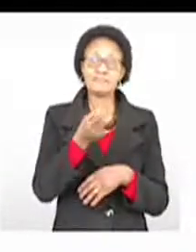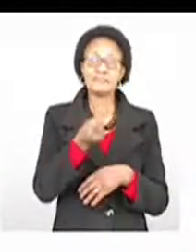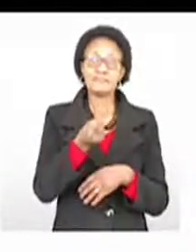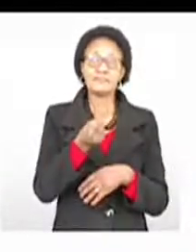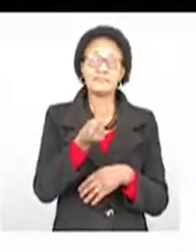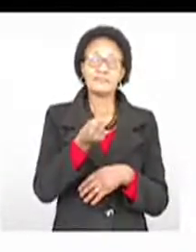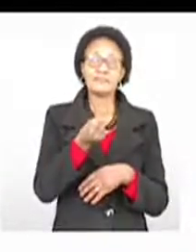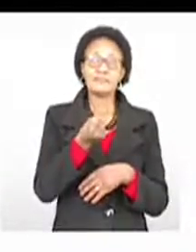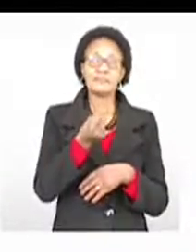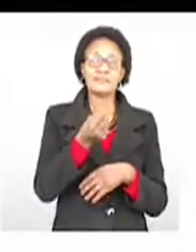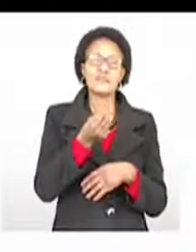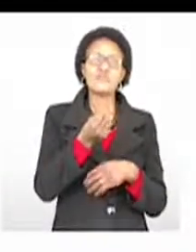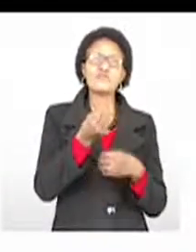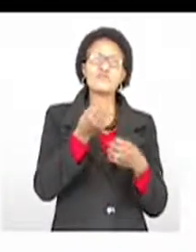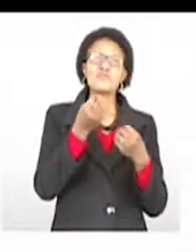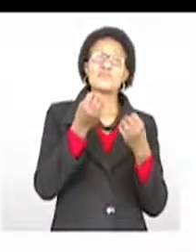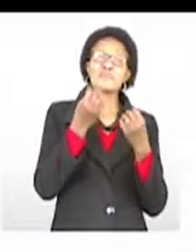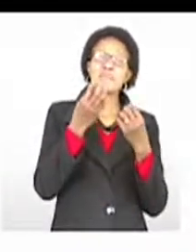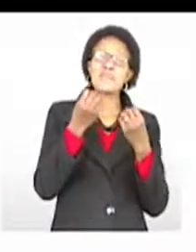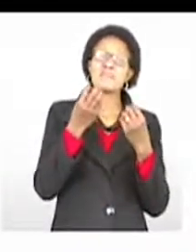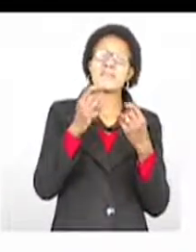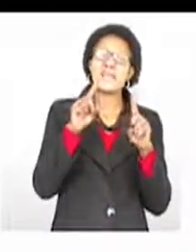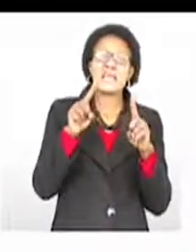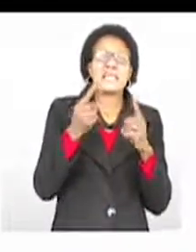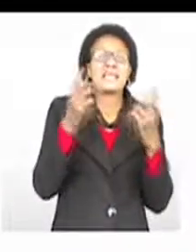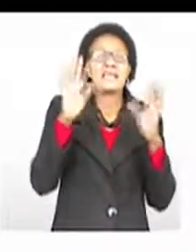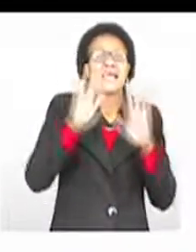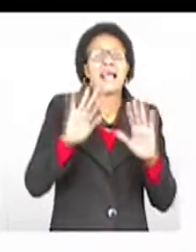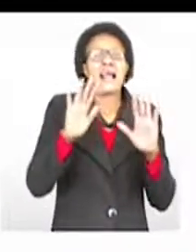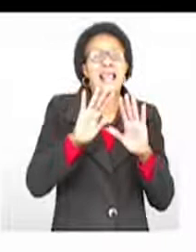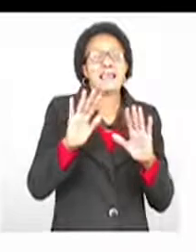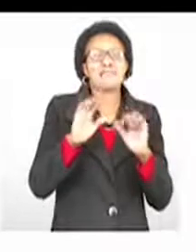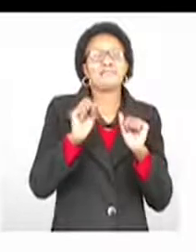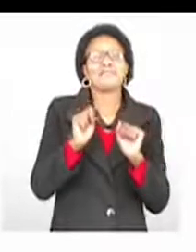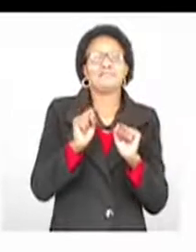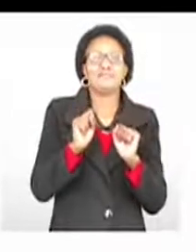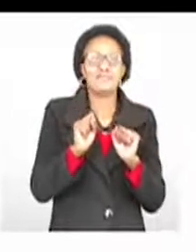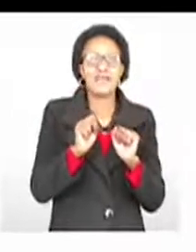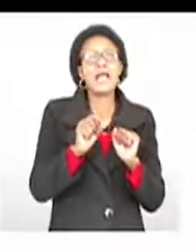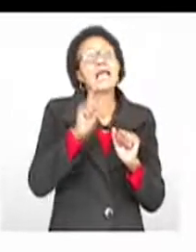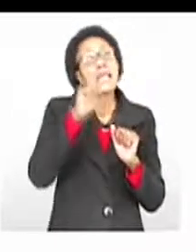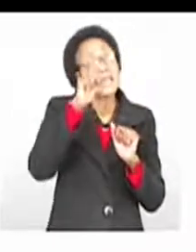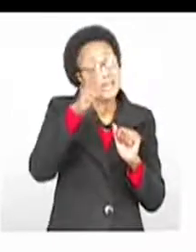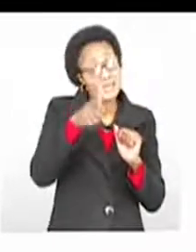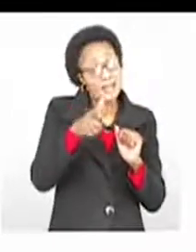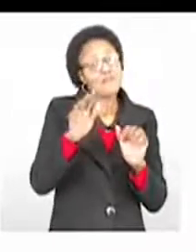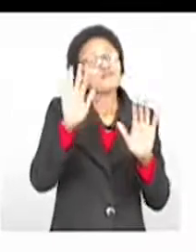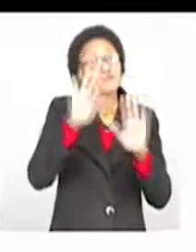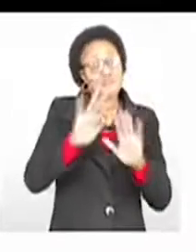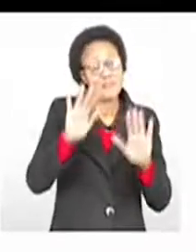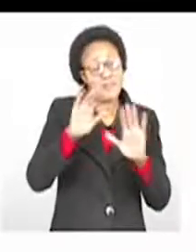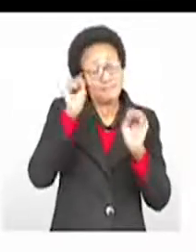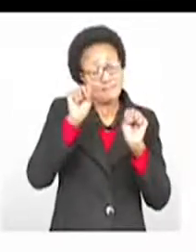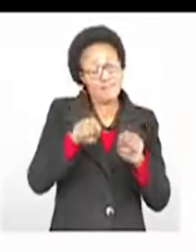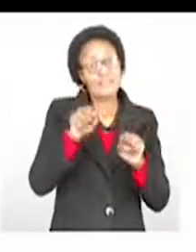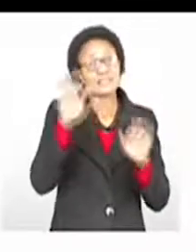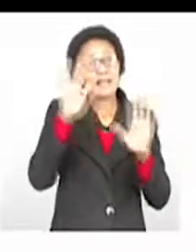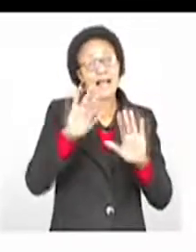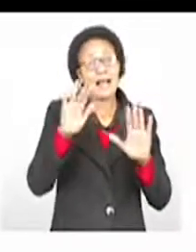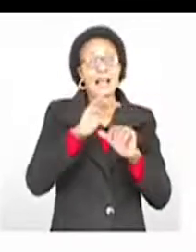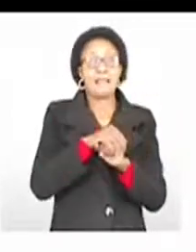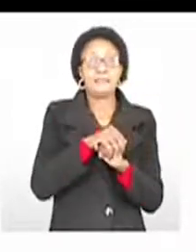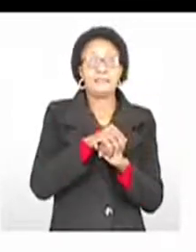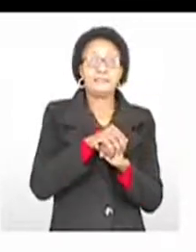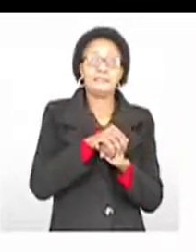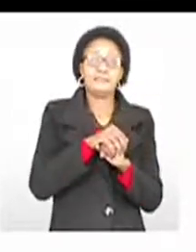a lot of colorful things that need coloring later on. But the colorful things we're talking